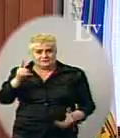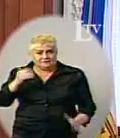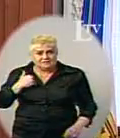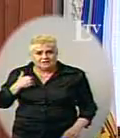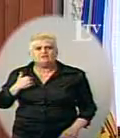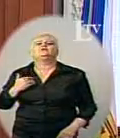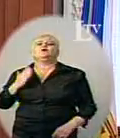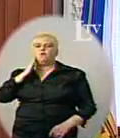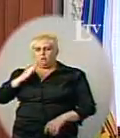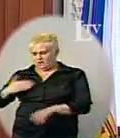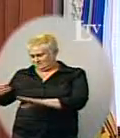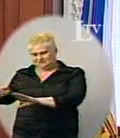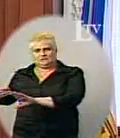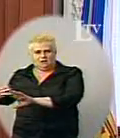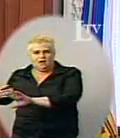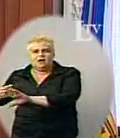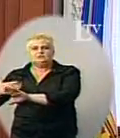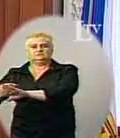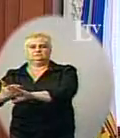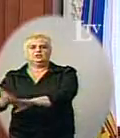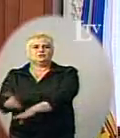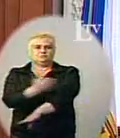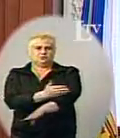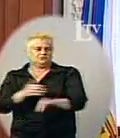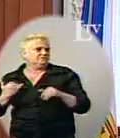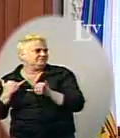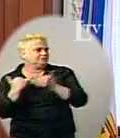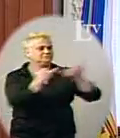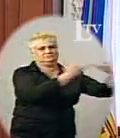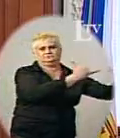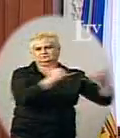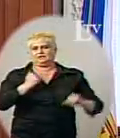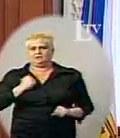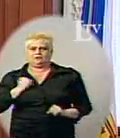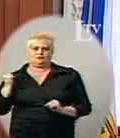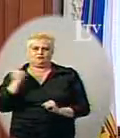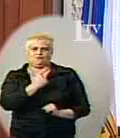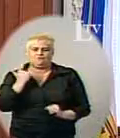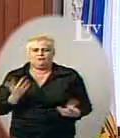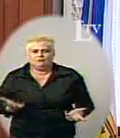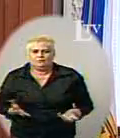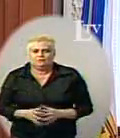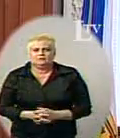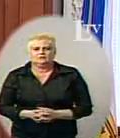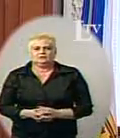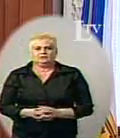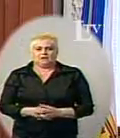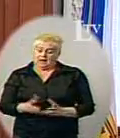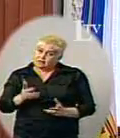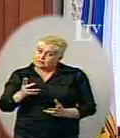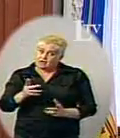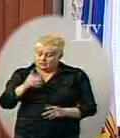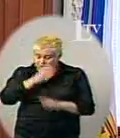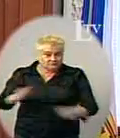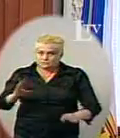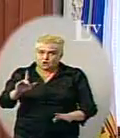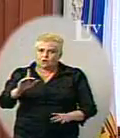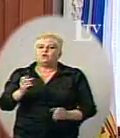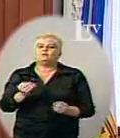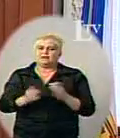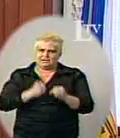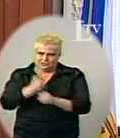our neighbors across Canada. These 2012 changes will be part of a multi-year package